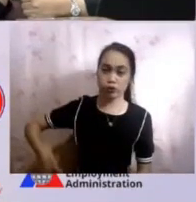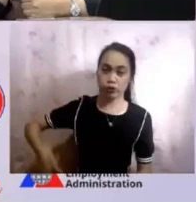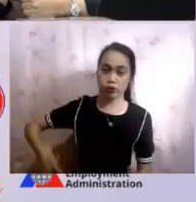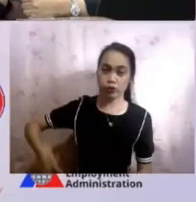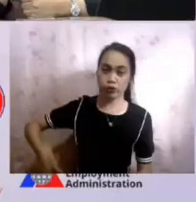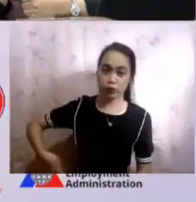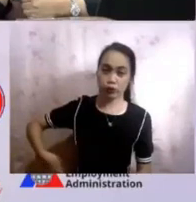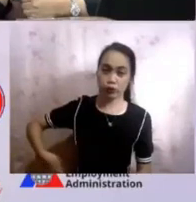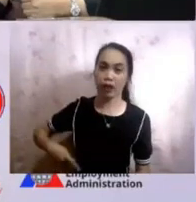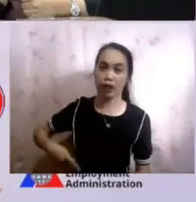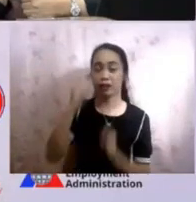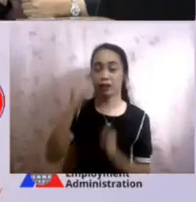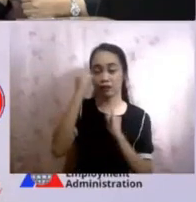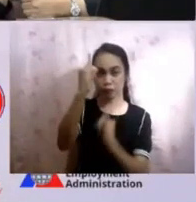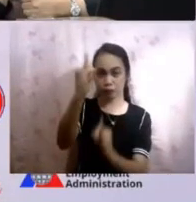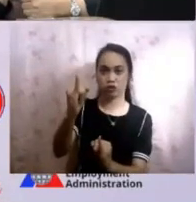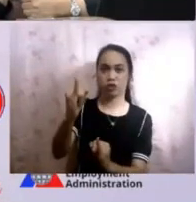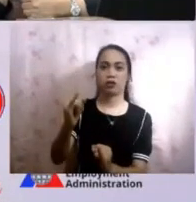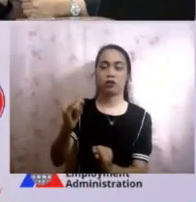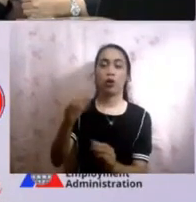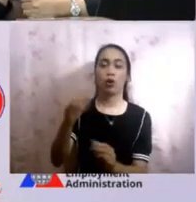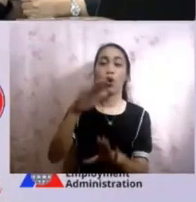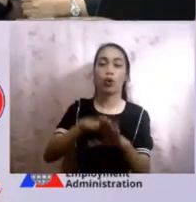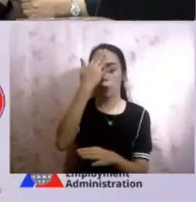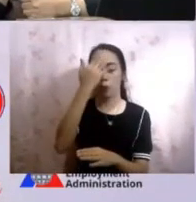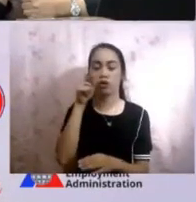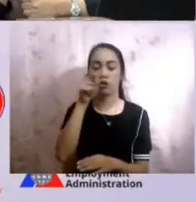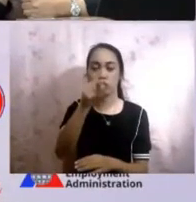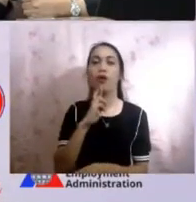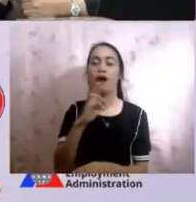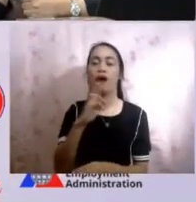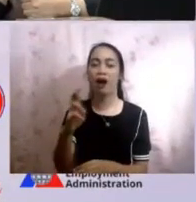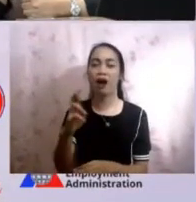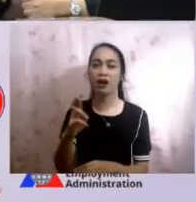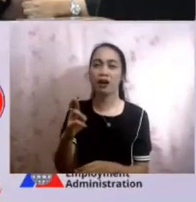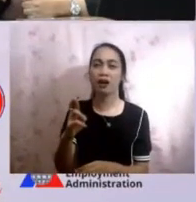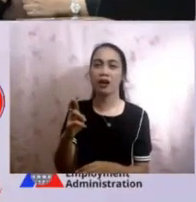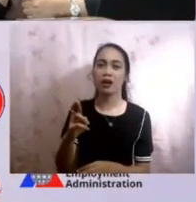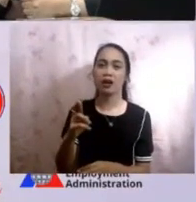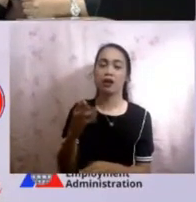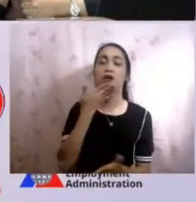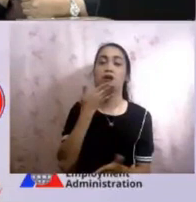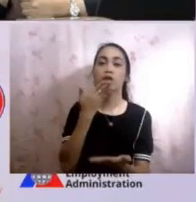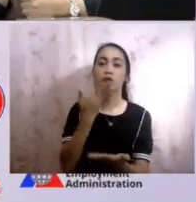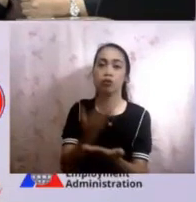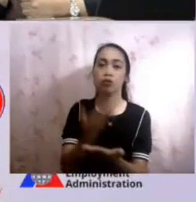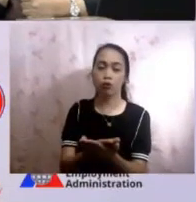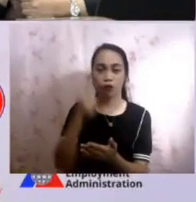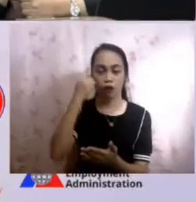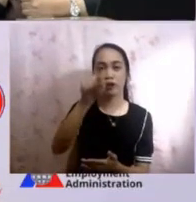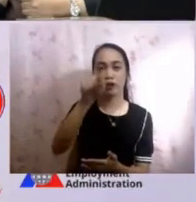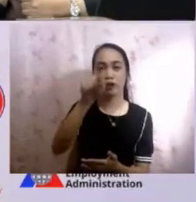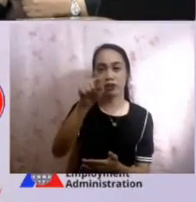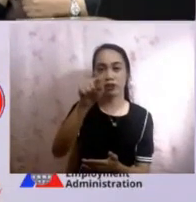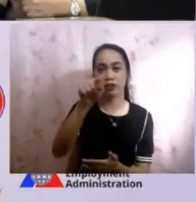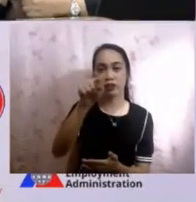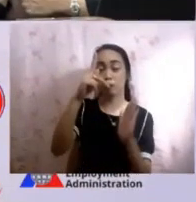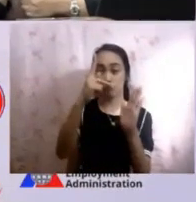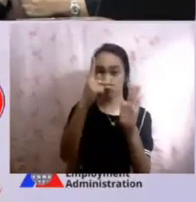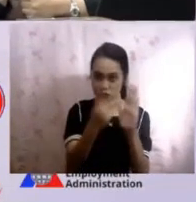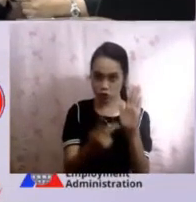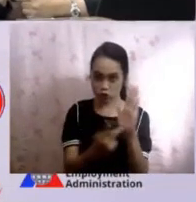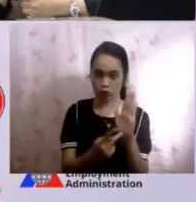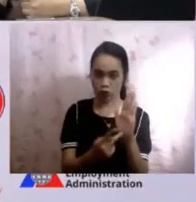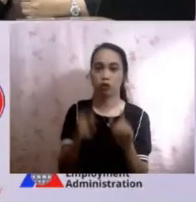provides detailed information on why you are qualified for the job you are applying for. And of course, don't simply repeat with what's